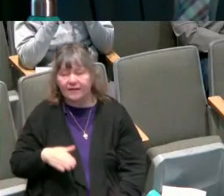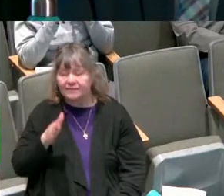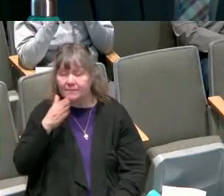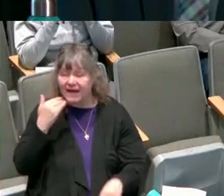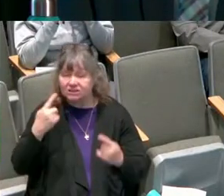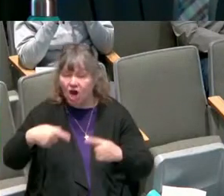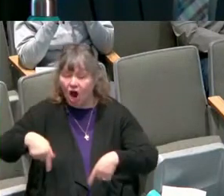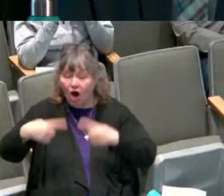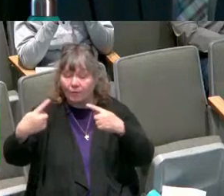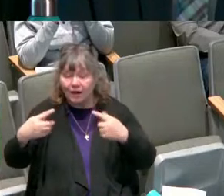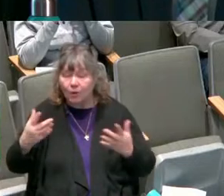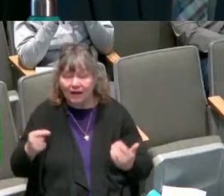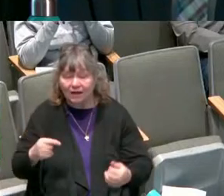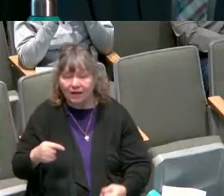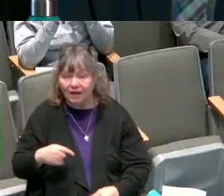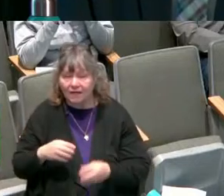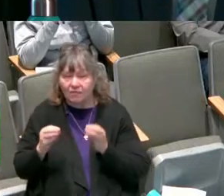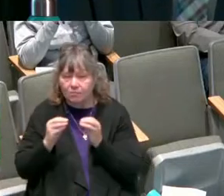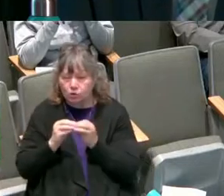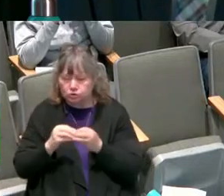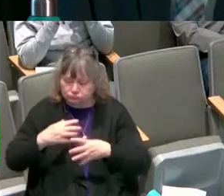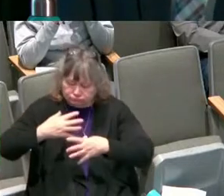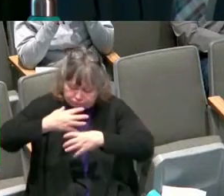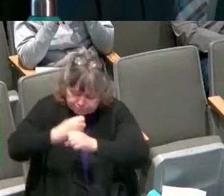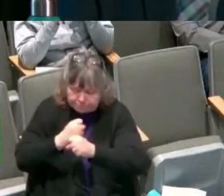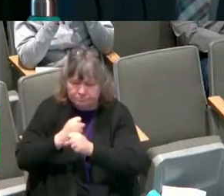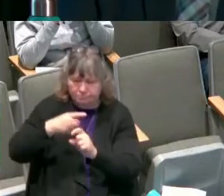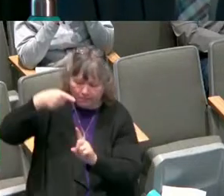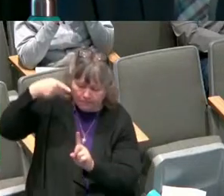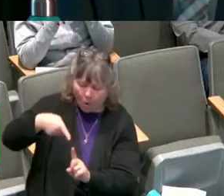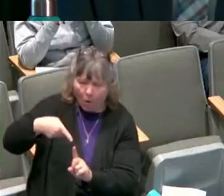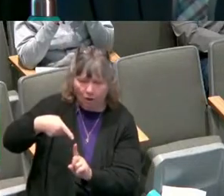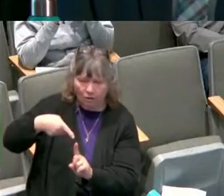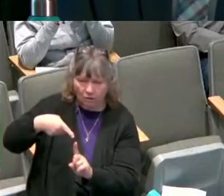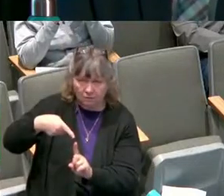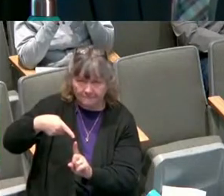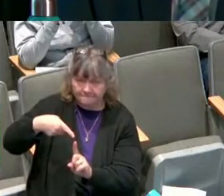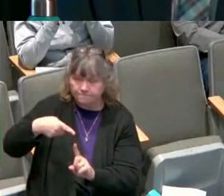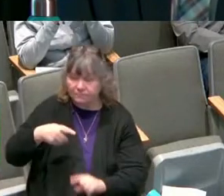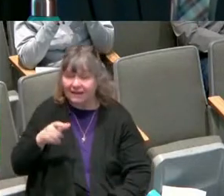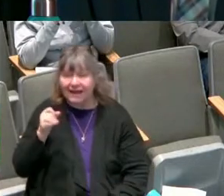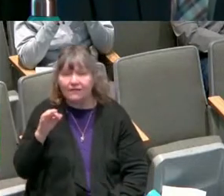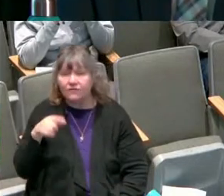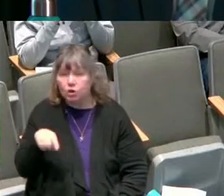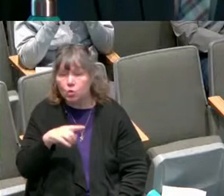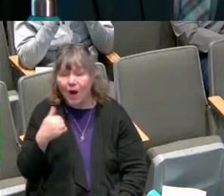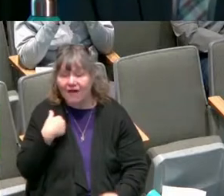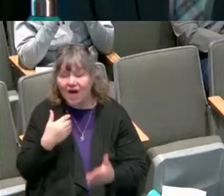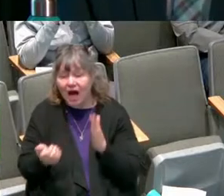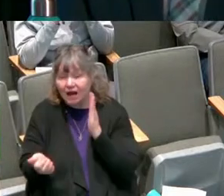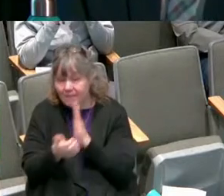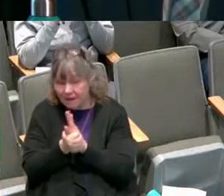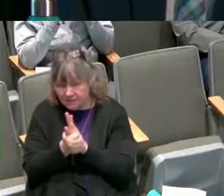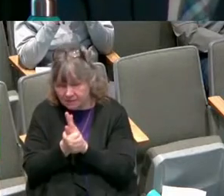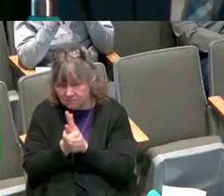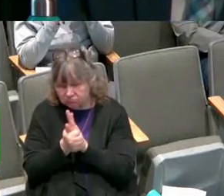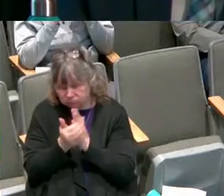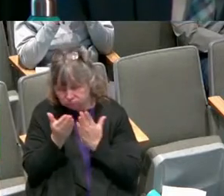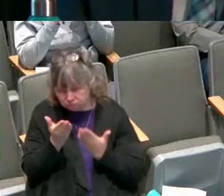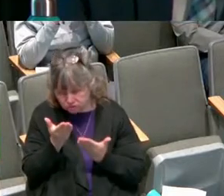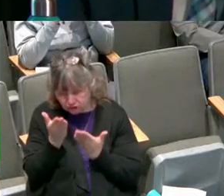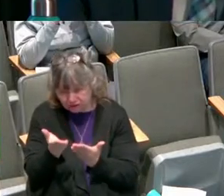argument is the most concise one if you have an amendment to